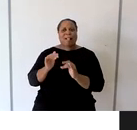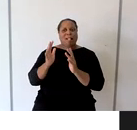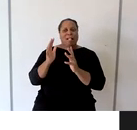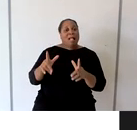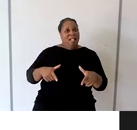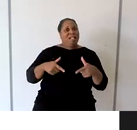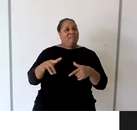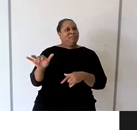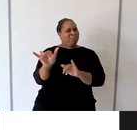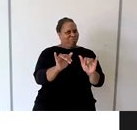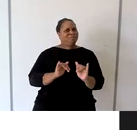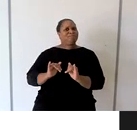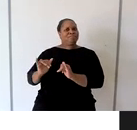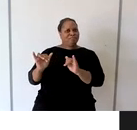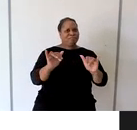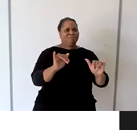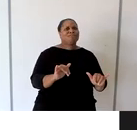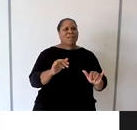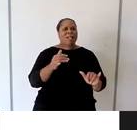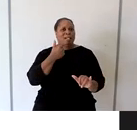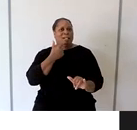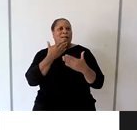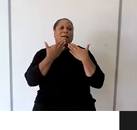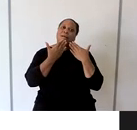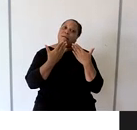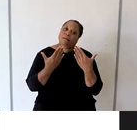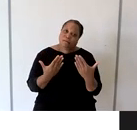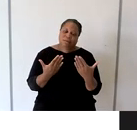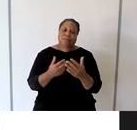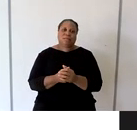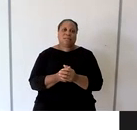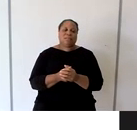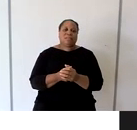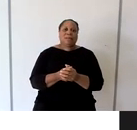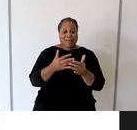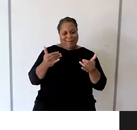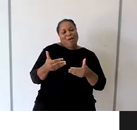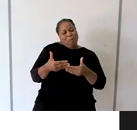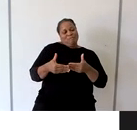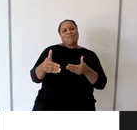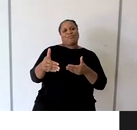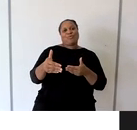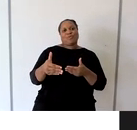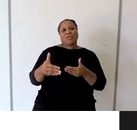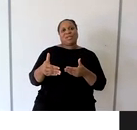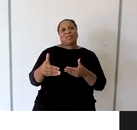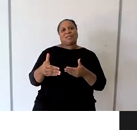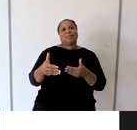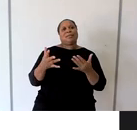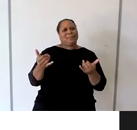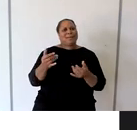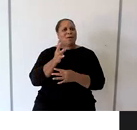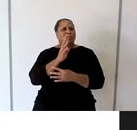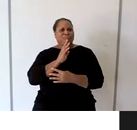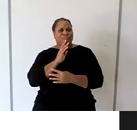lifestyle. So for that, I'm forever grateful. So let's move on to what we will be talking about, or I'll